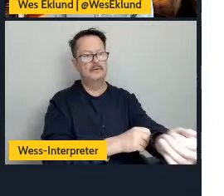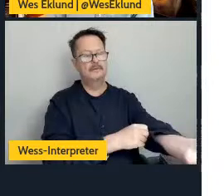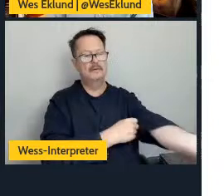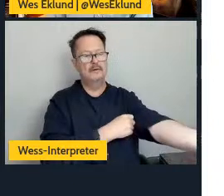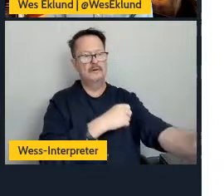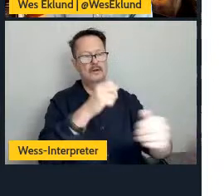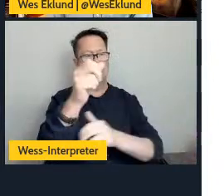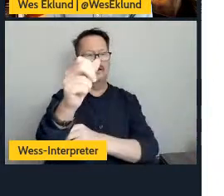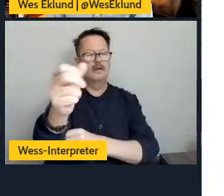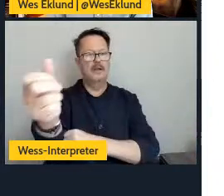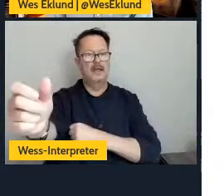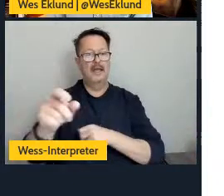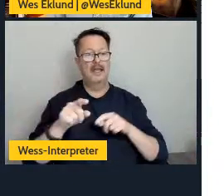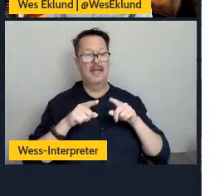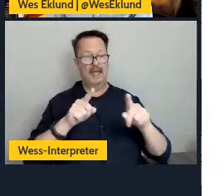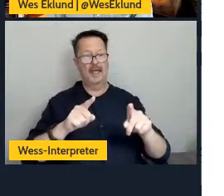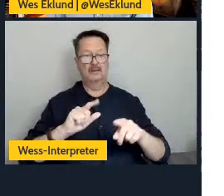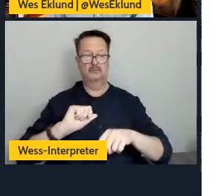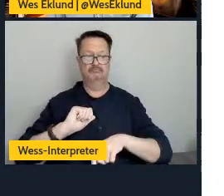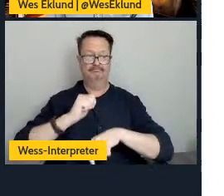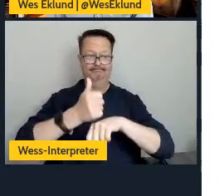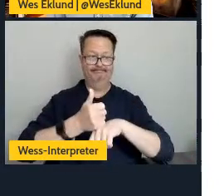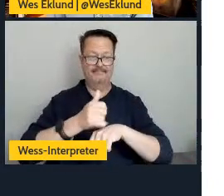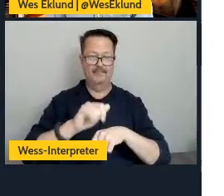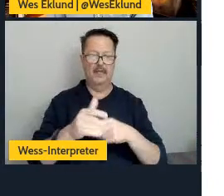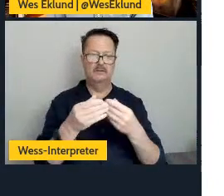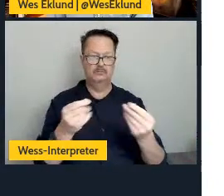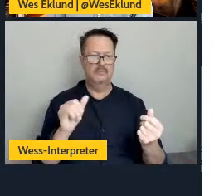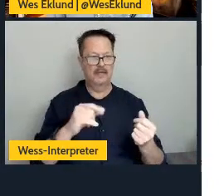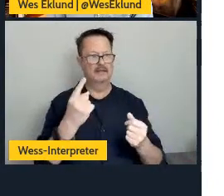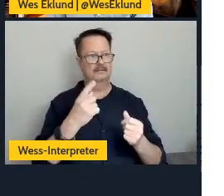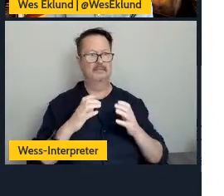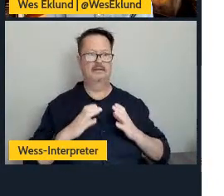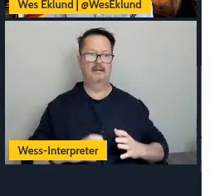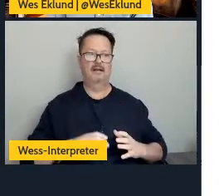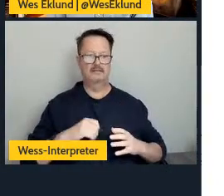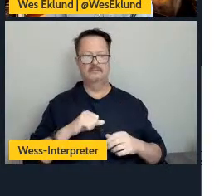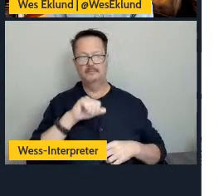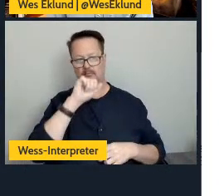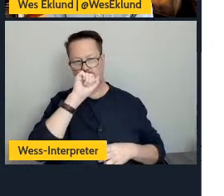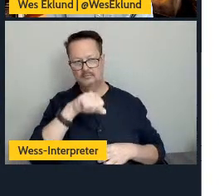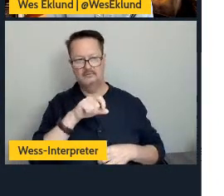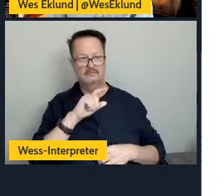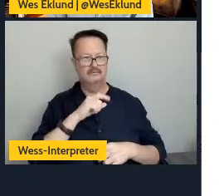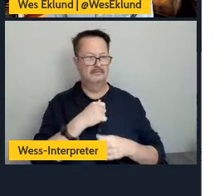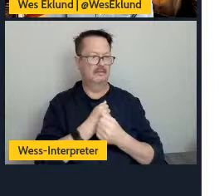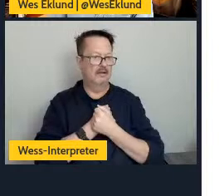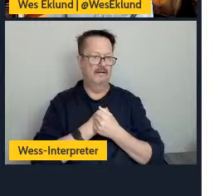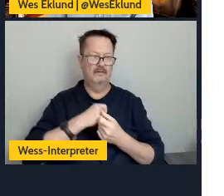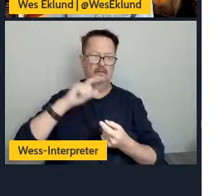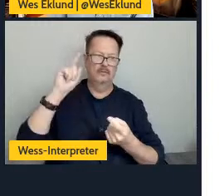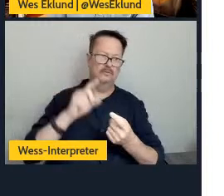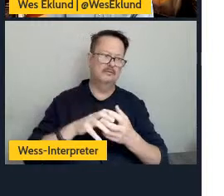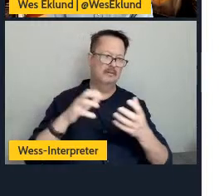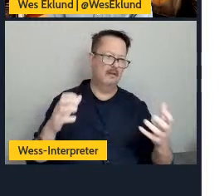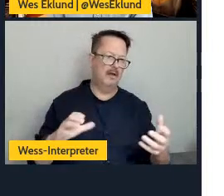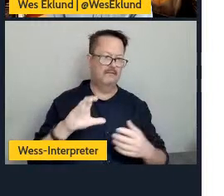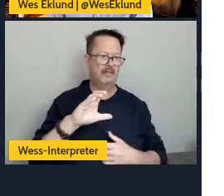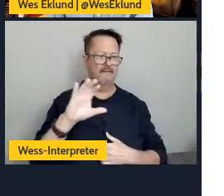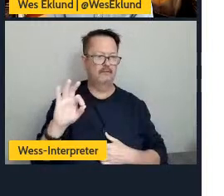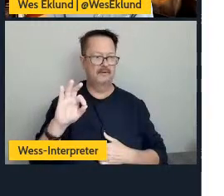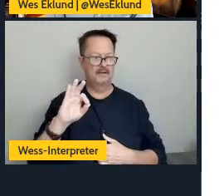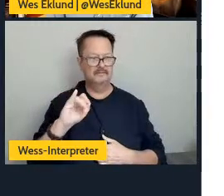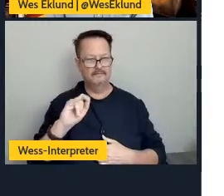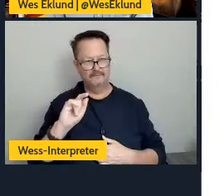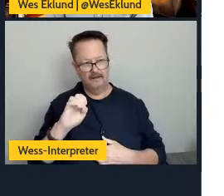as we implemented this solution, this was something that the customer loved, reduced a lot of CloudFormation files. It